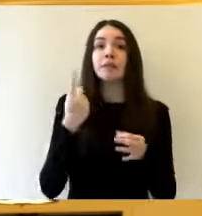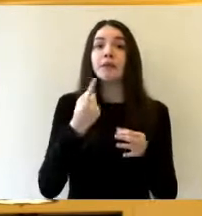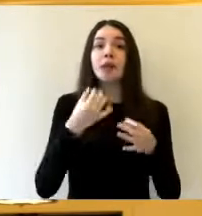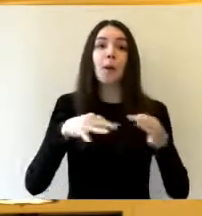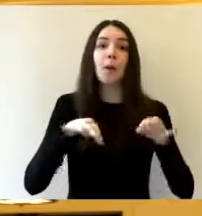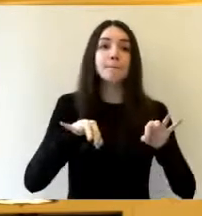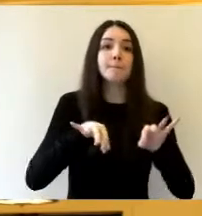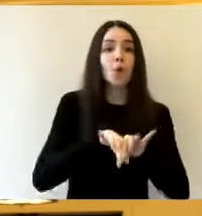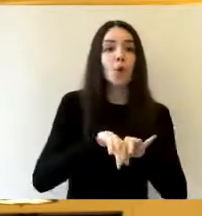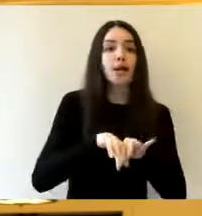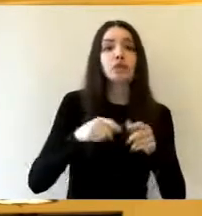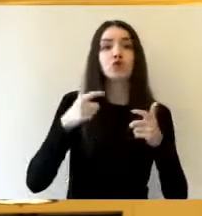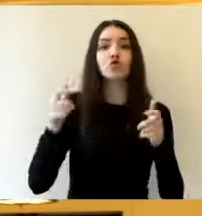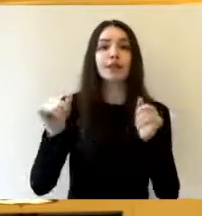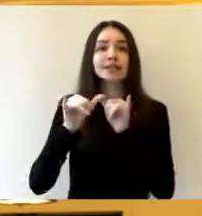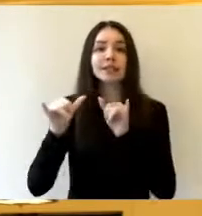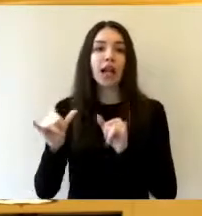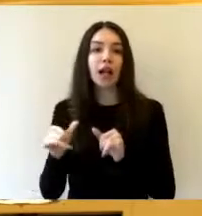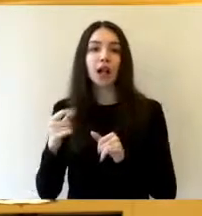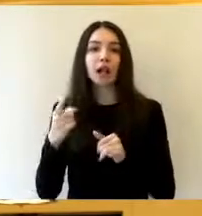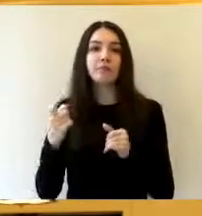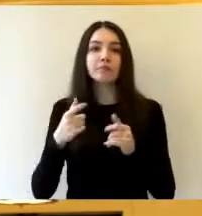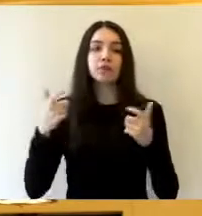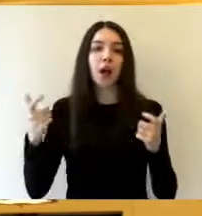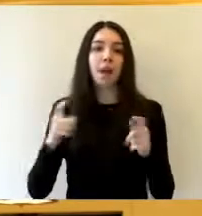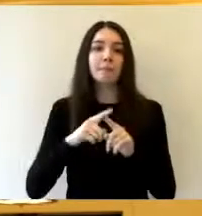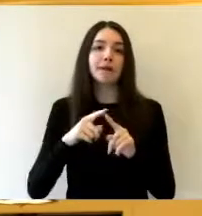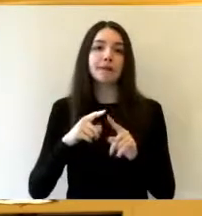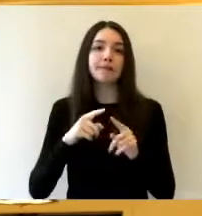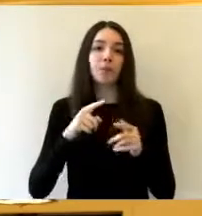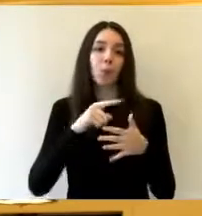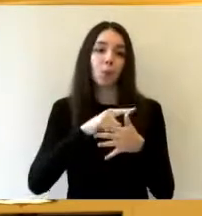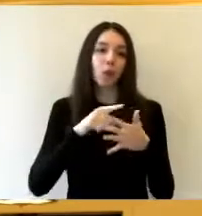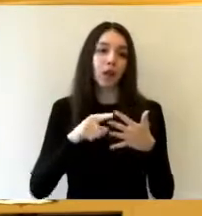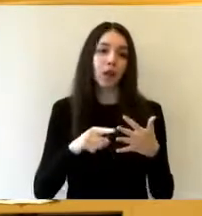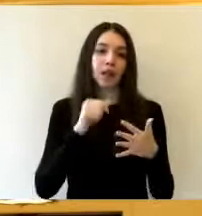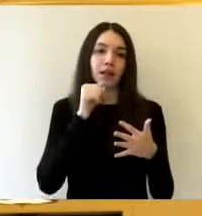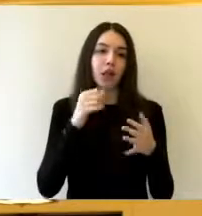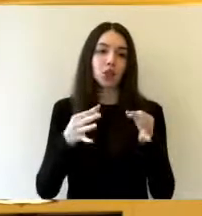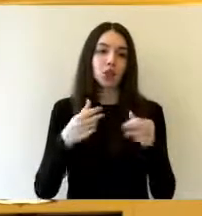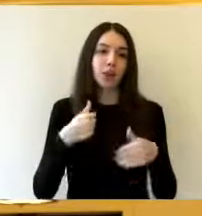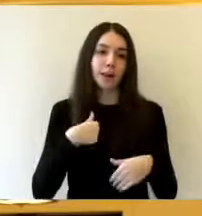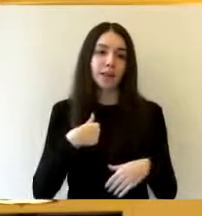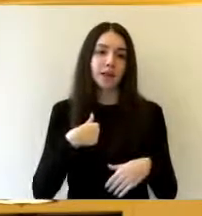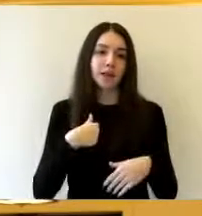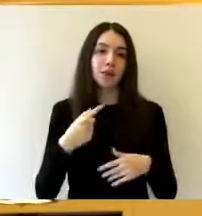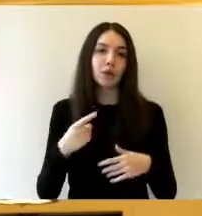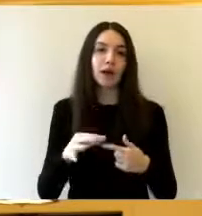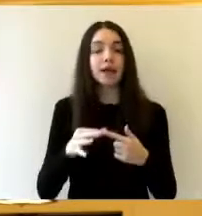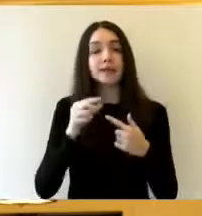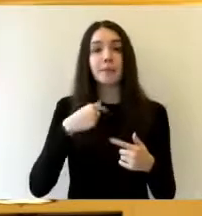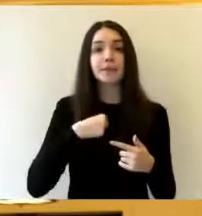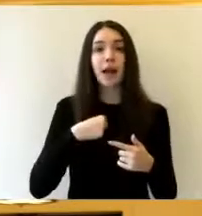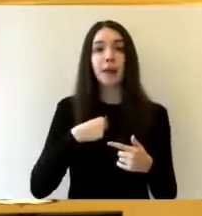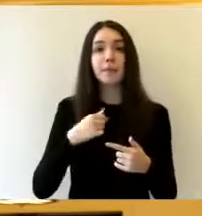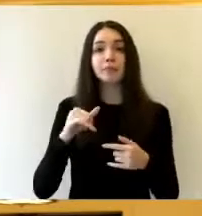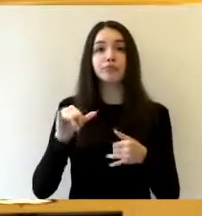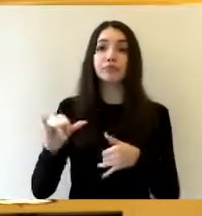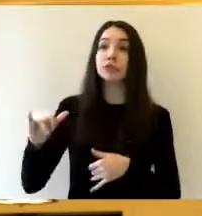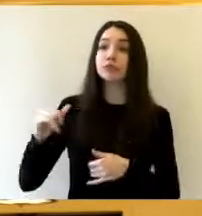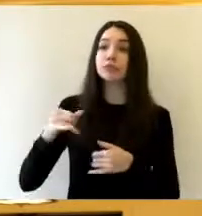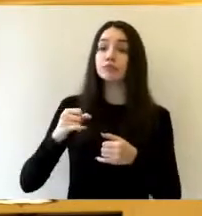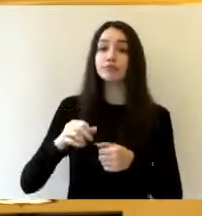something of great scale. And none of those words describe me very well, aside from the fact that I am the tallest one here today, which is